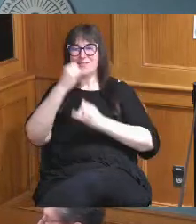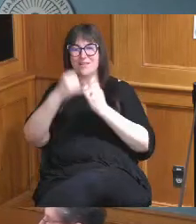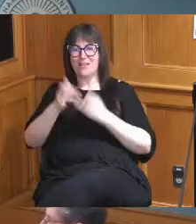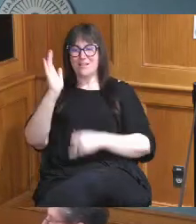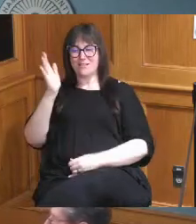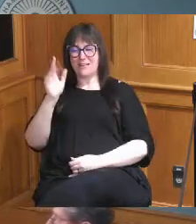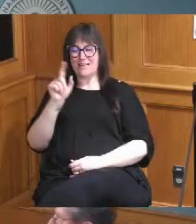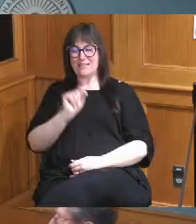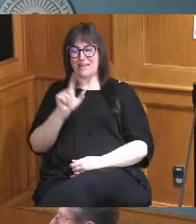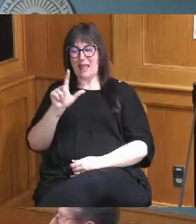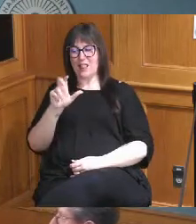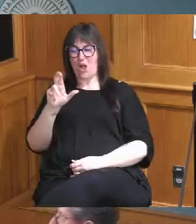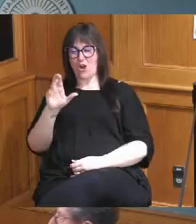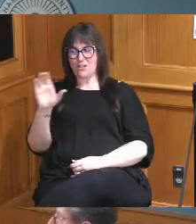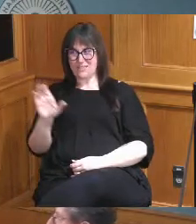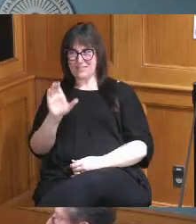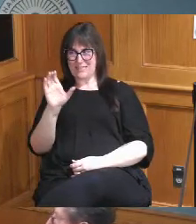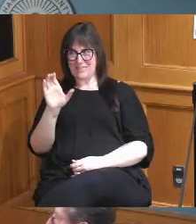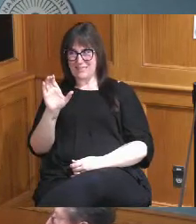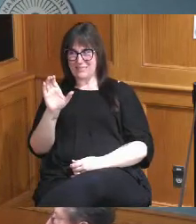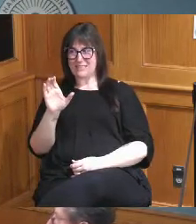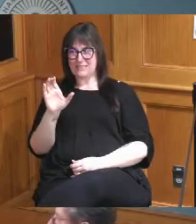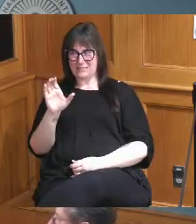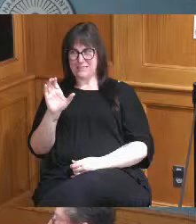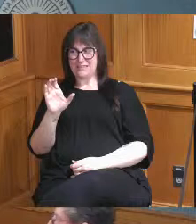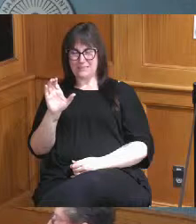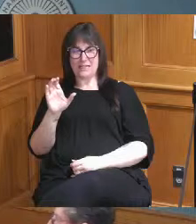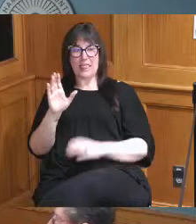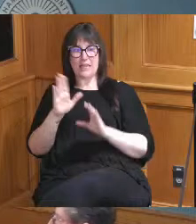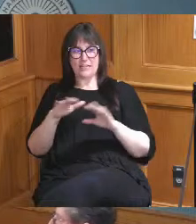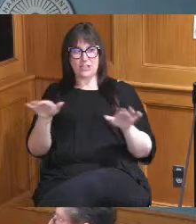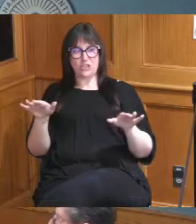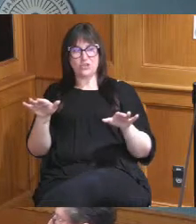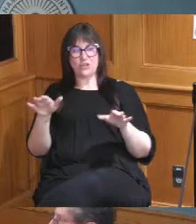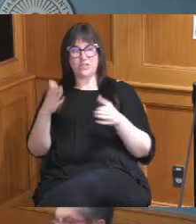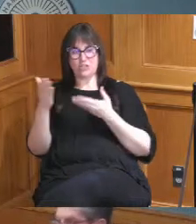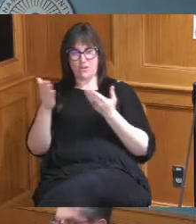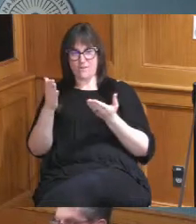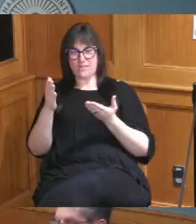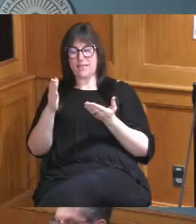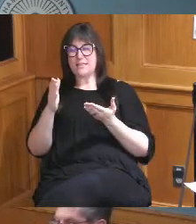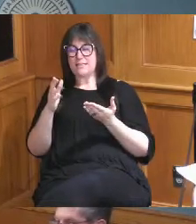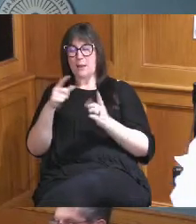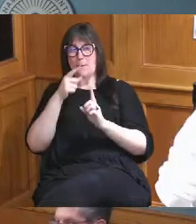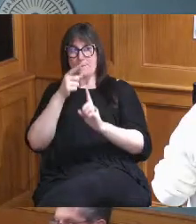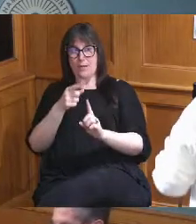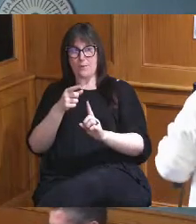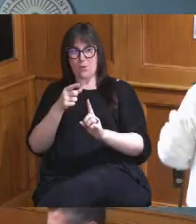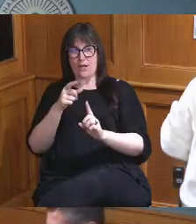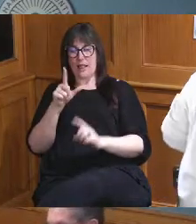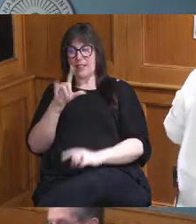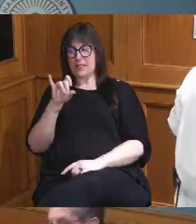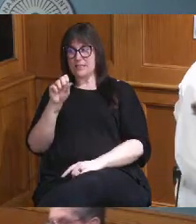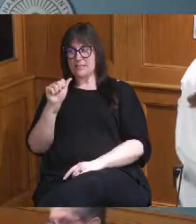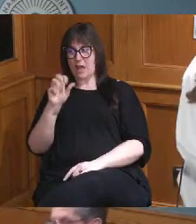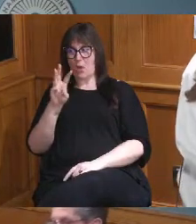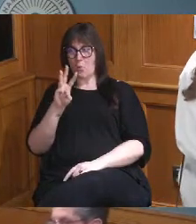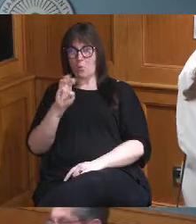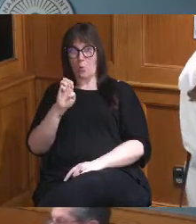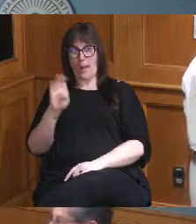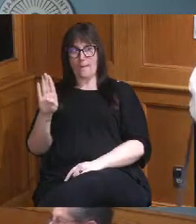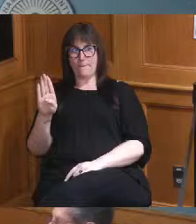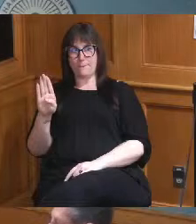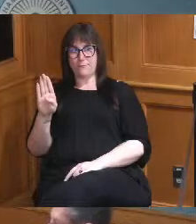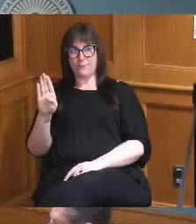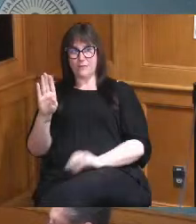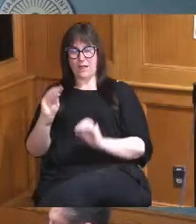TLRC. This is the Children's Services Levy Midpoint Report. Lisa Webb is going to present, obviously,